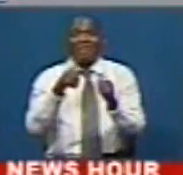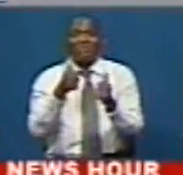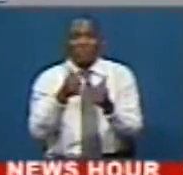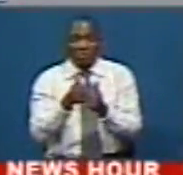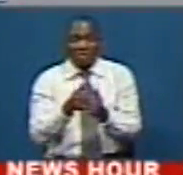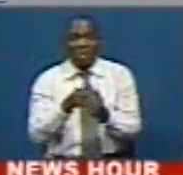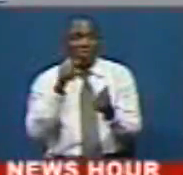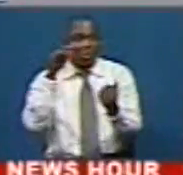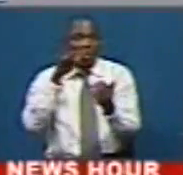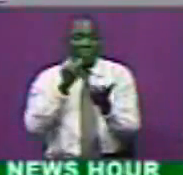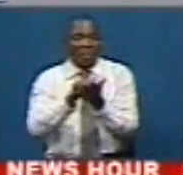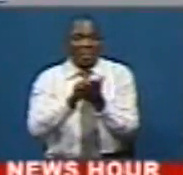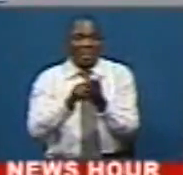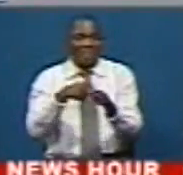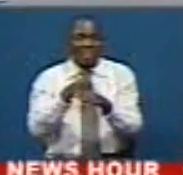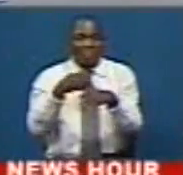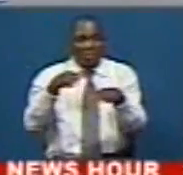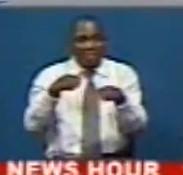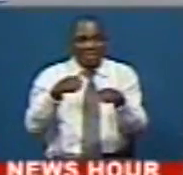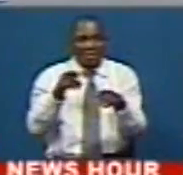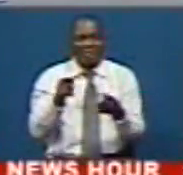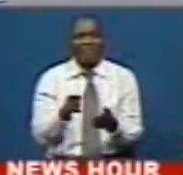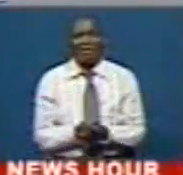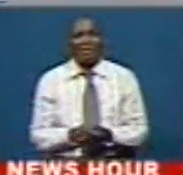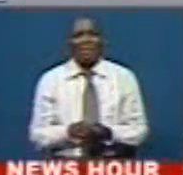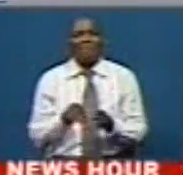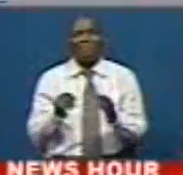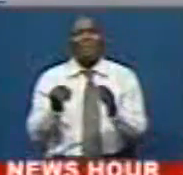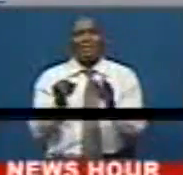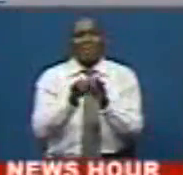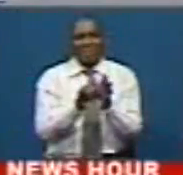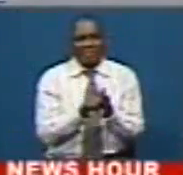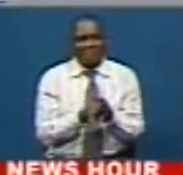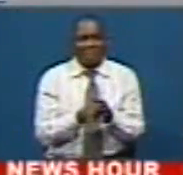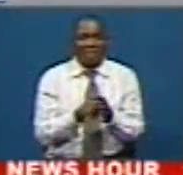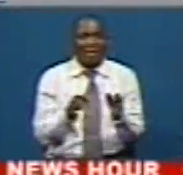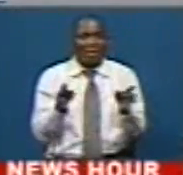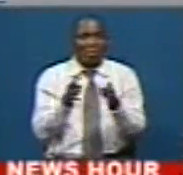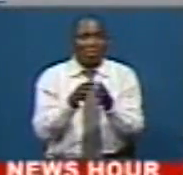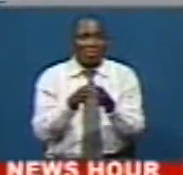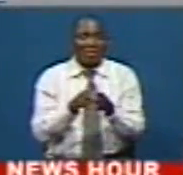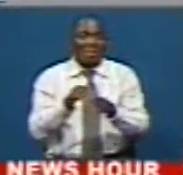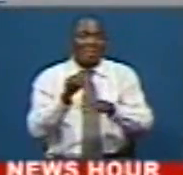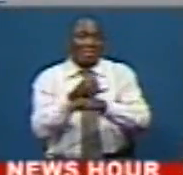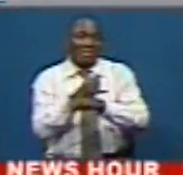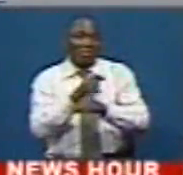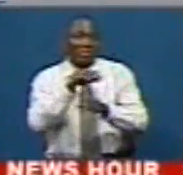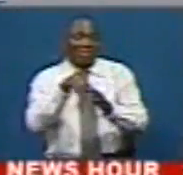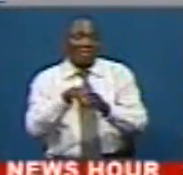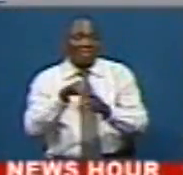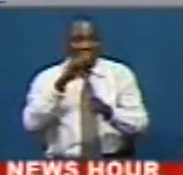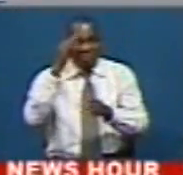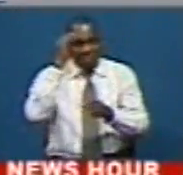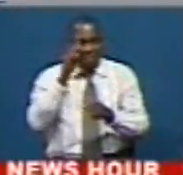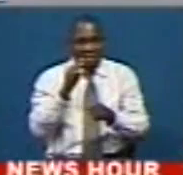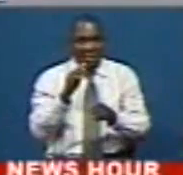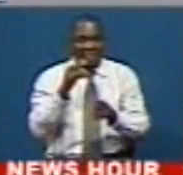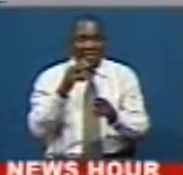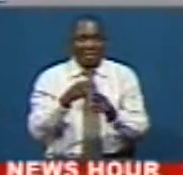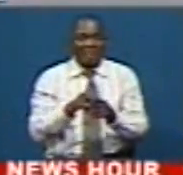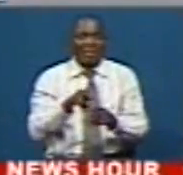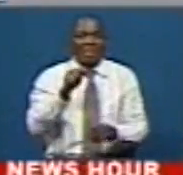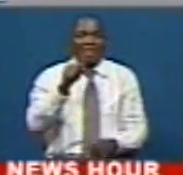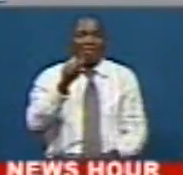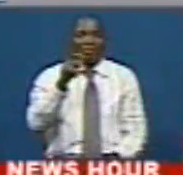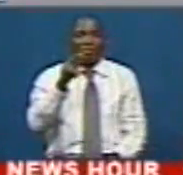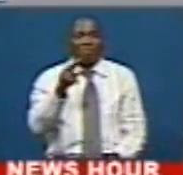or groups to a sector marketing the true Ghanaian identity. At a gathering of industry players, Sector Minister Mrs. Catherine